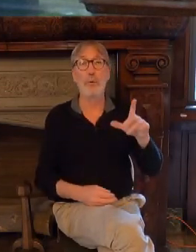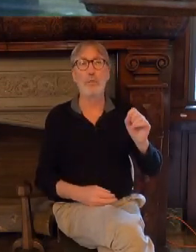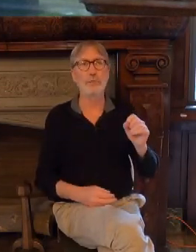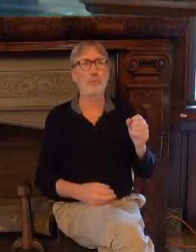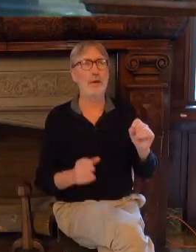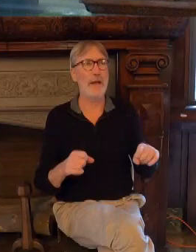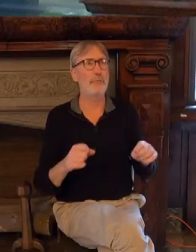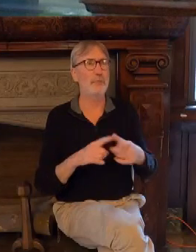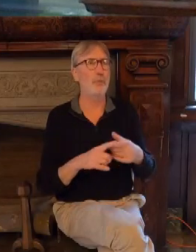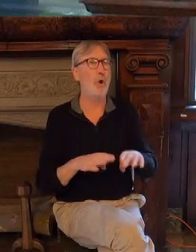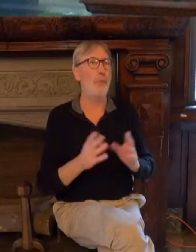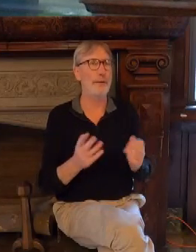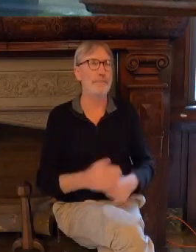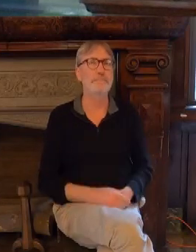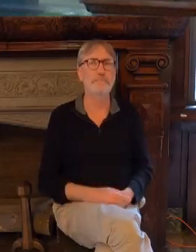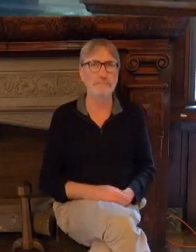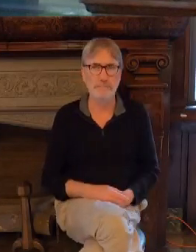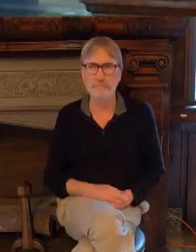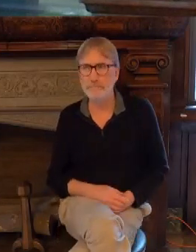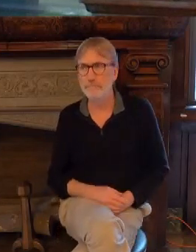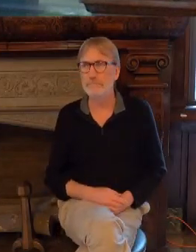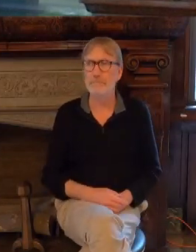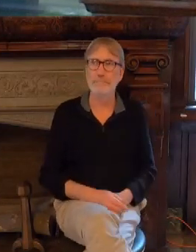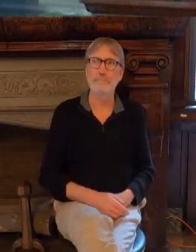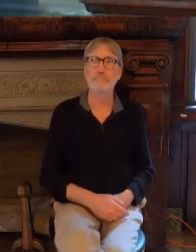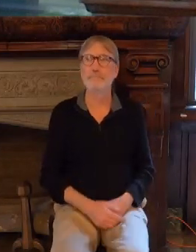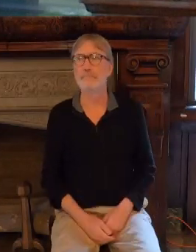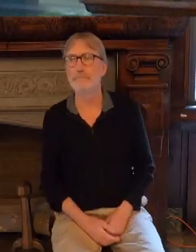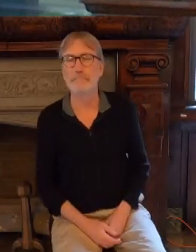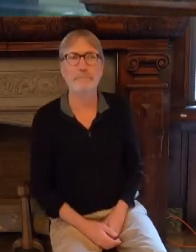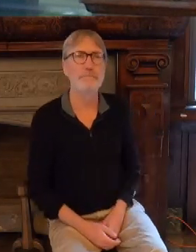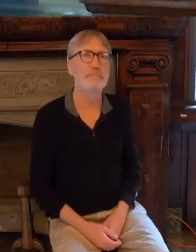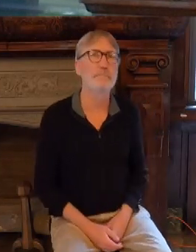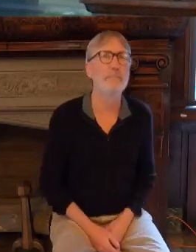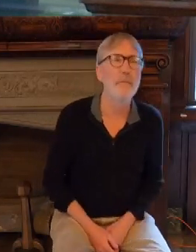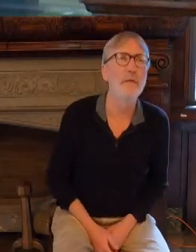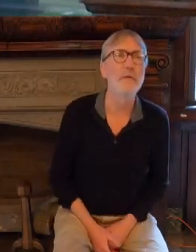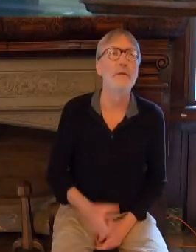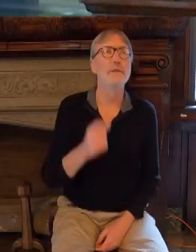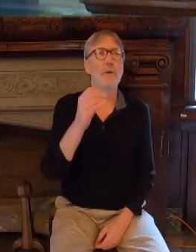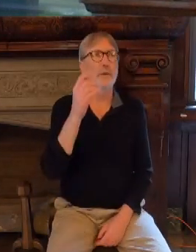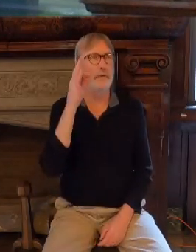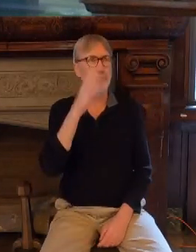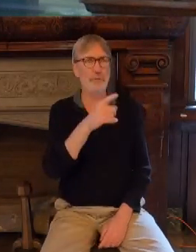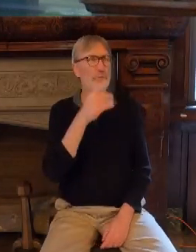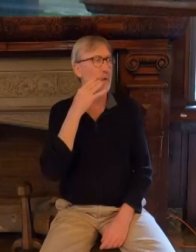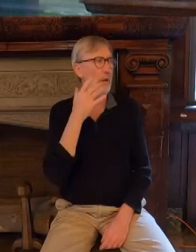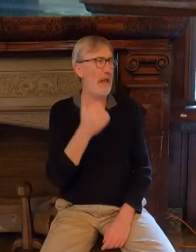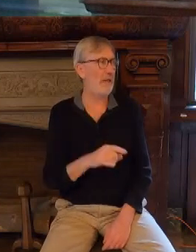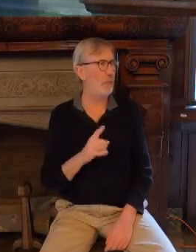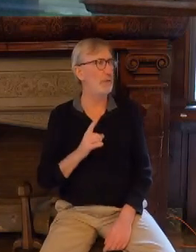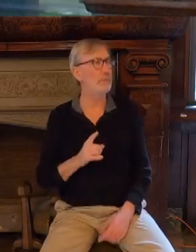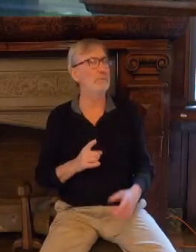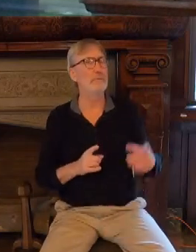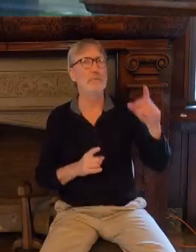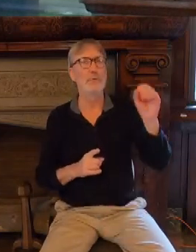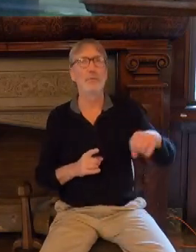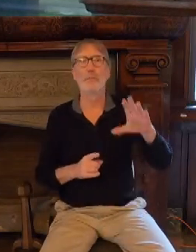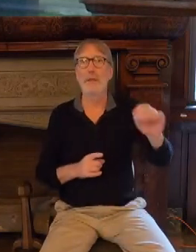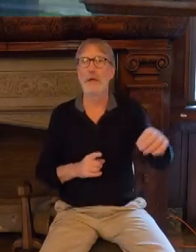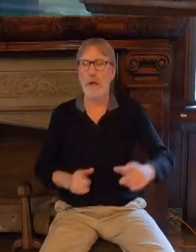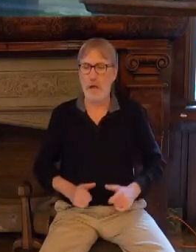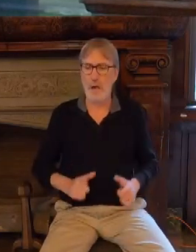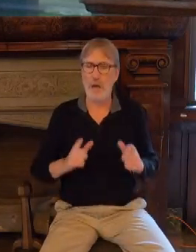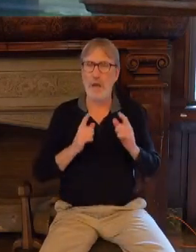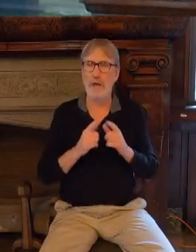and operate for our families and our community members. So please, if you know anyone who you think could be a good lifeguard, they